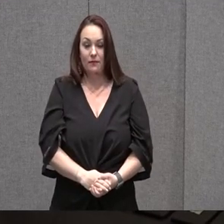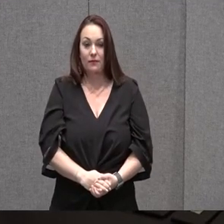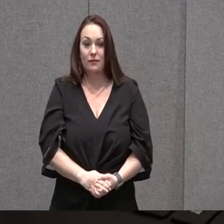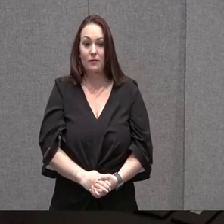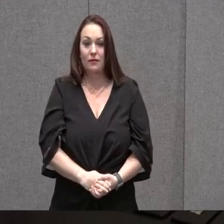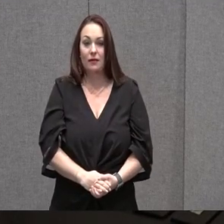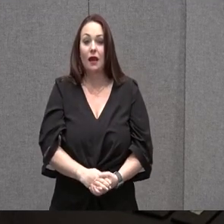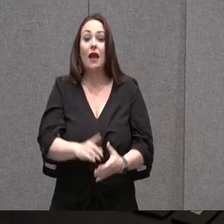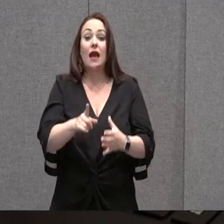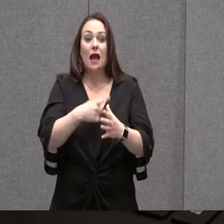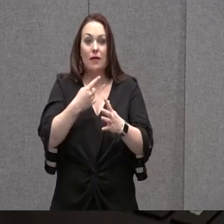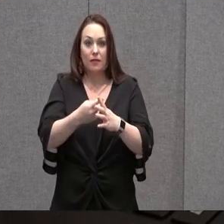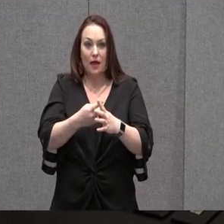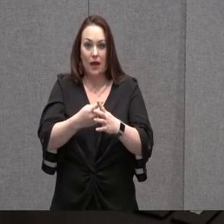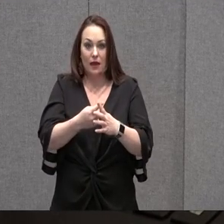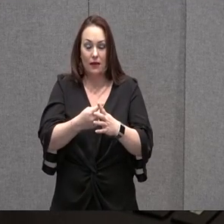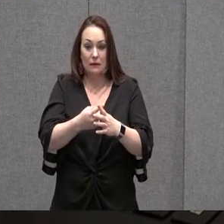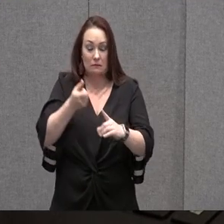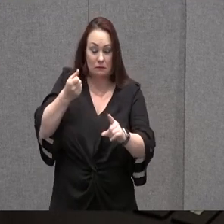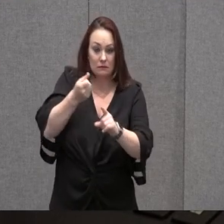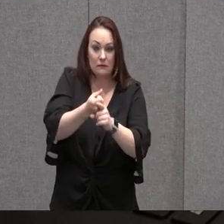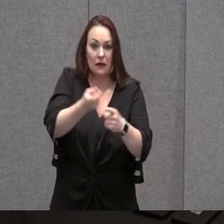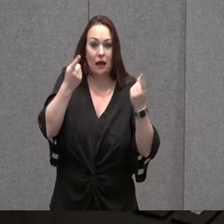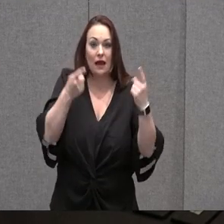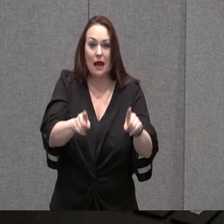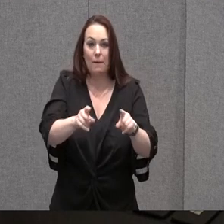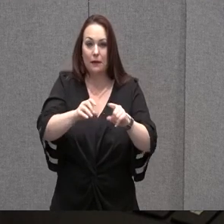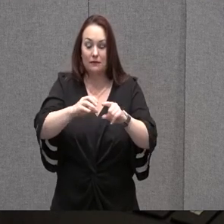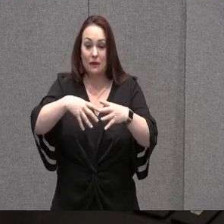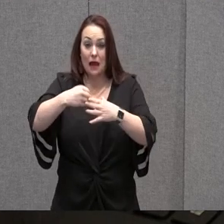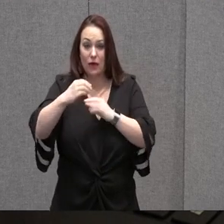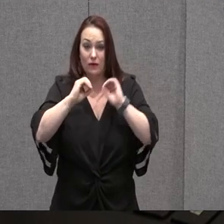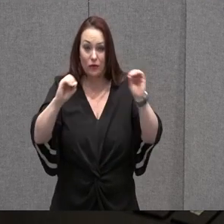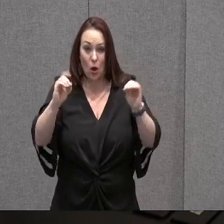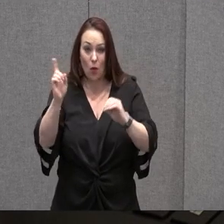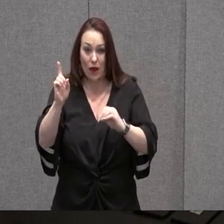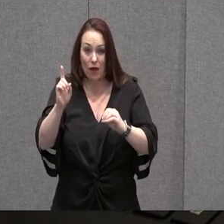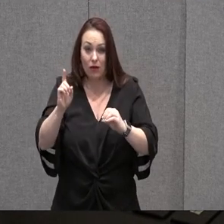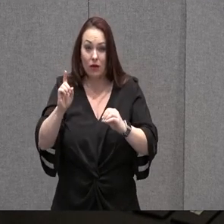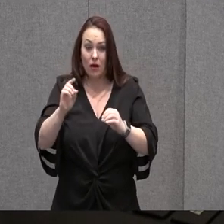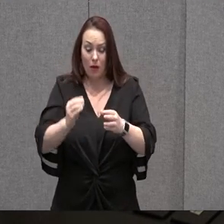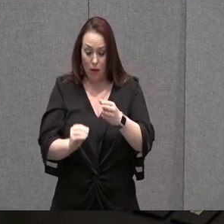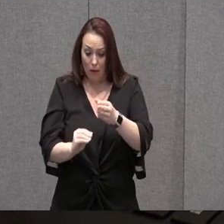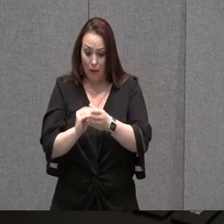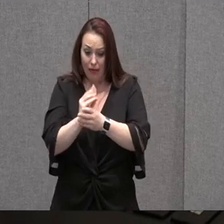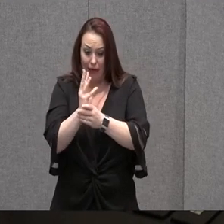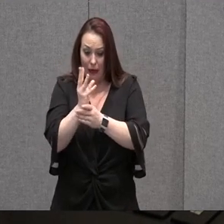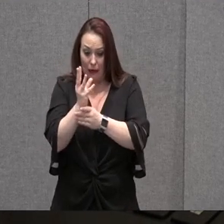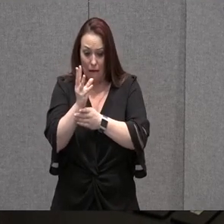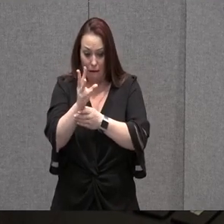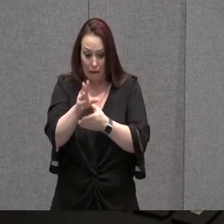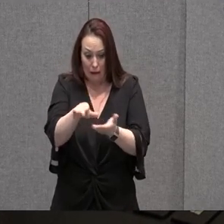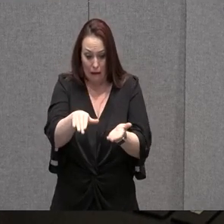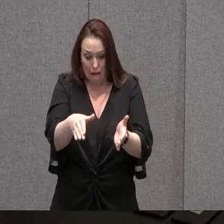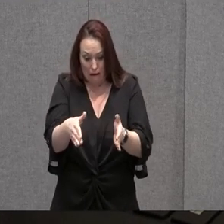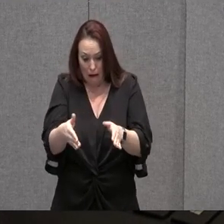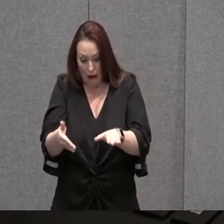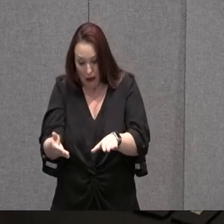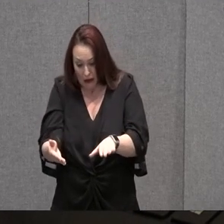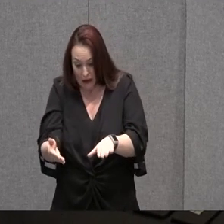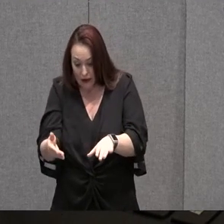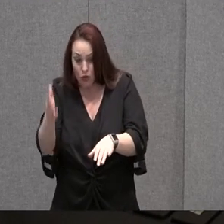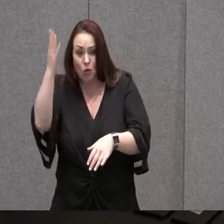And then, plot twist, out of nowhere, our fern died. Death by